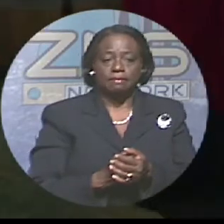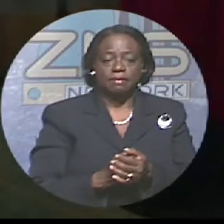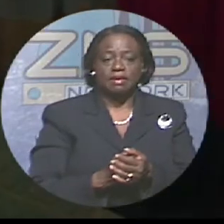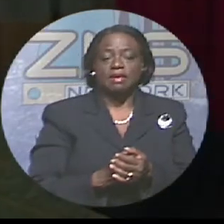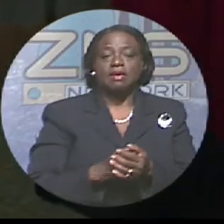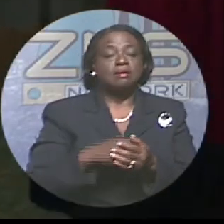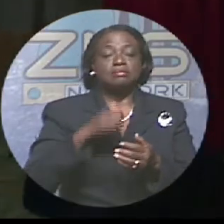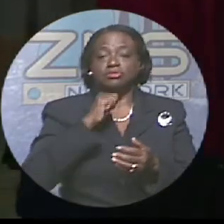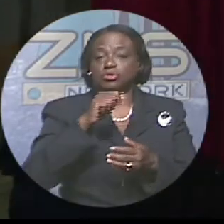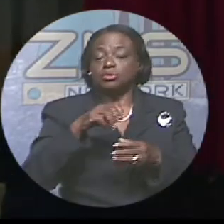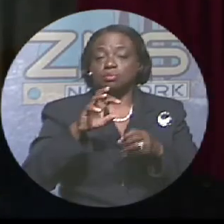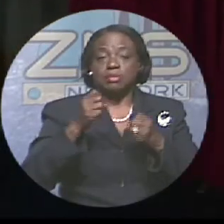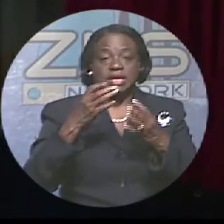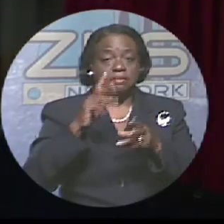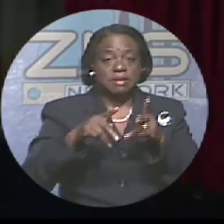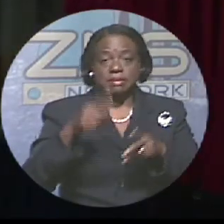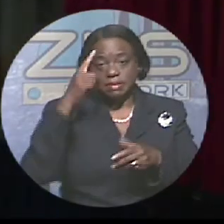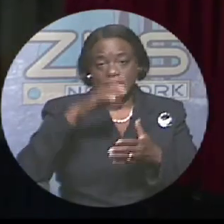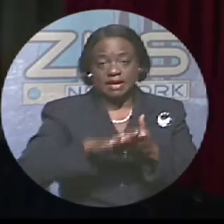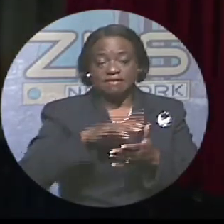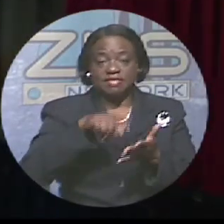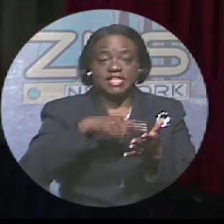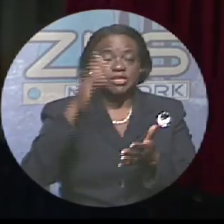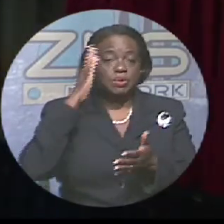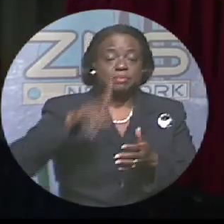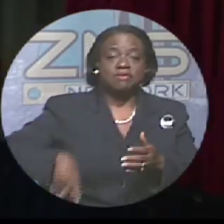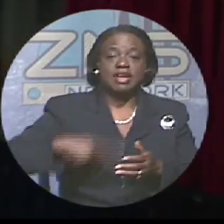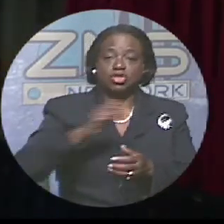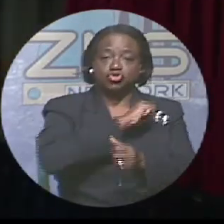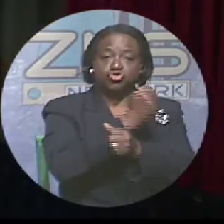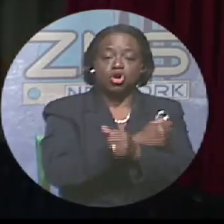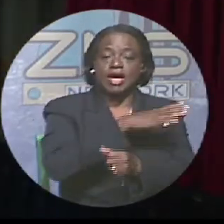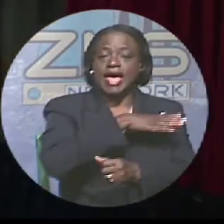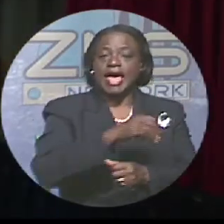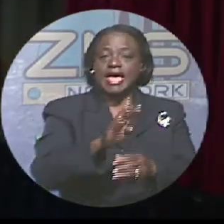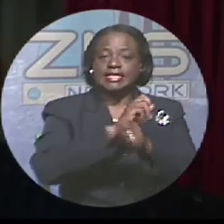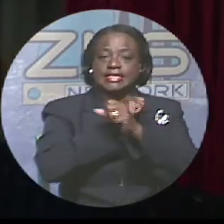provide a stronger and safe Bahamas. LaDon Davis, ZNS Network News.